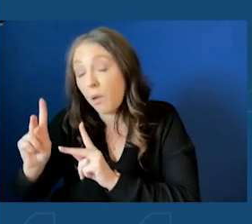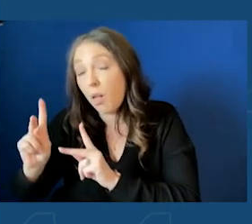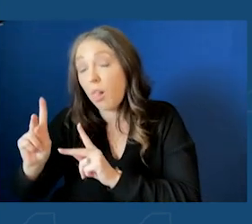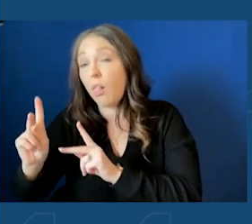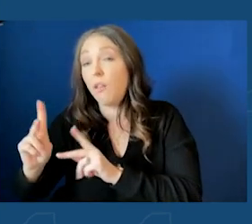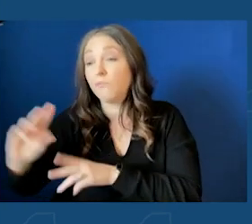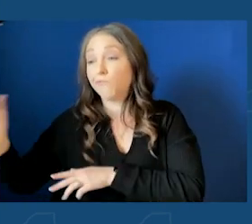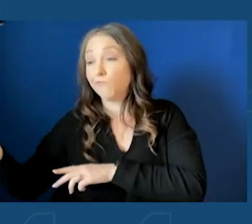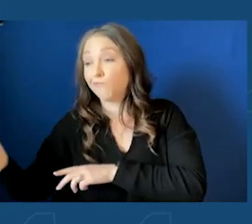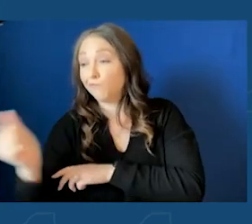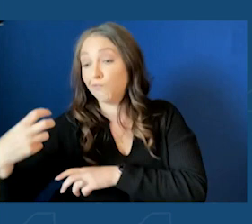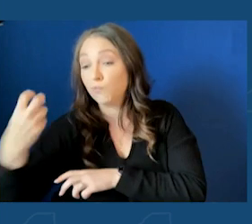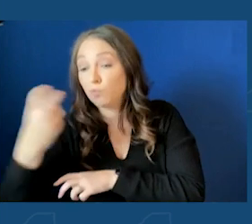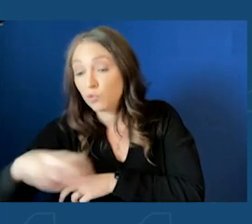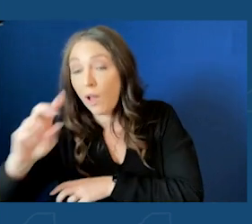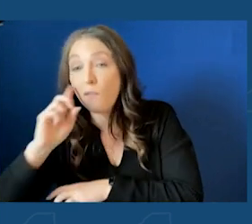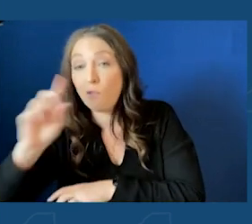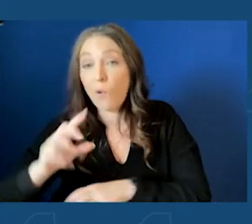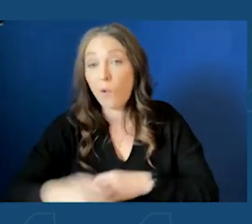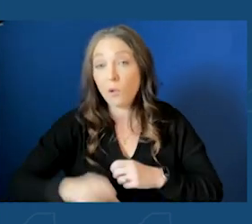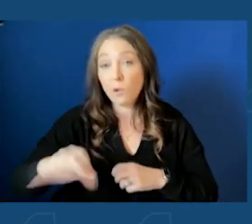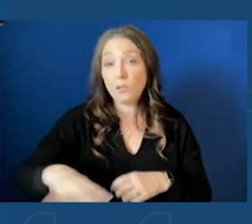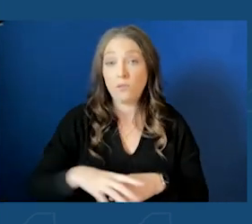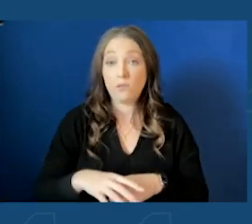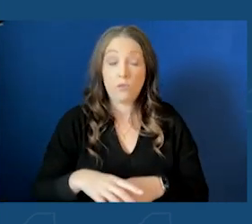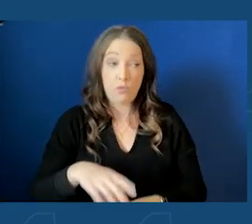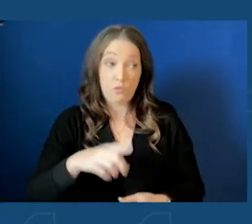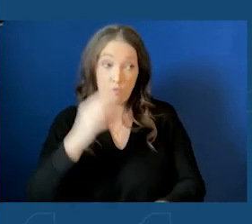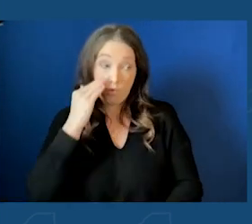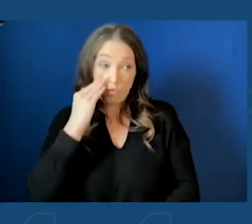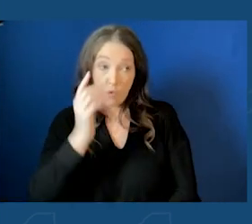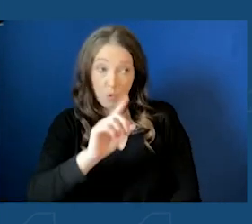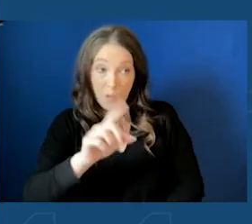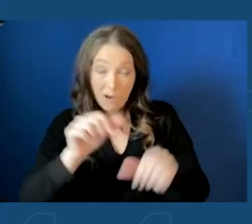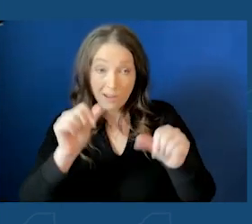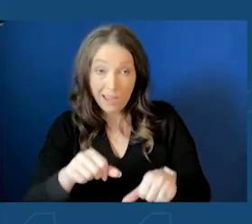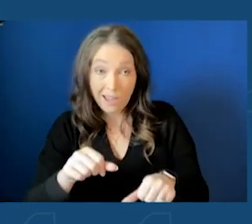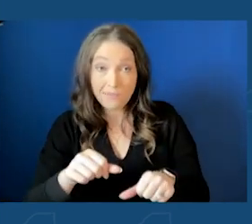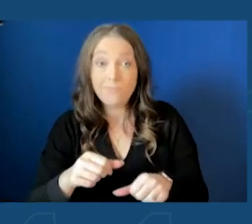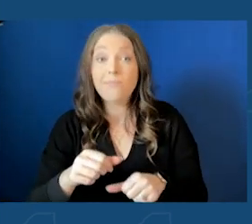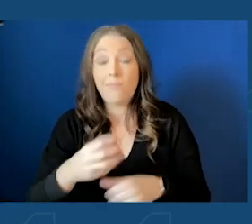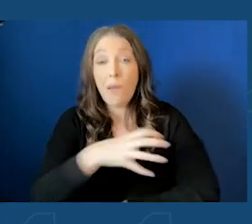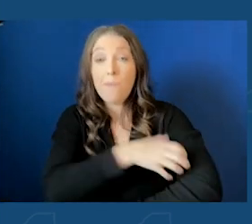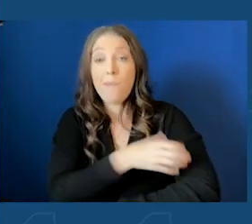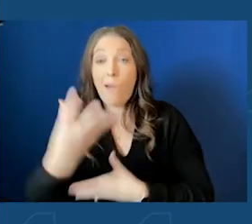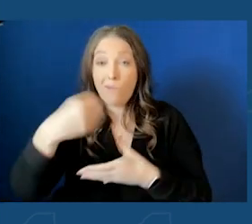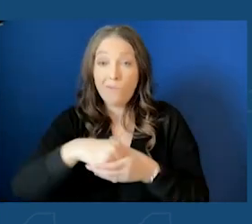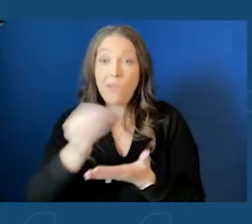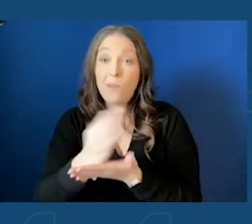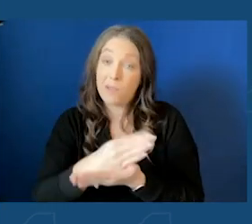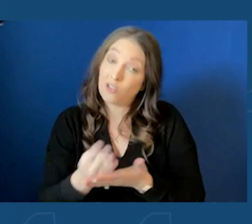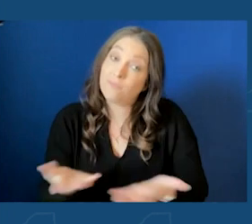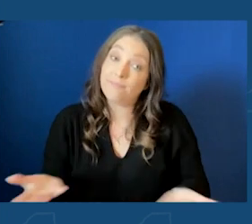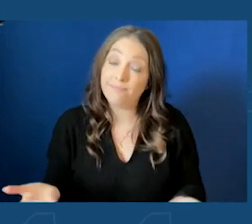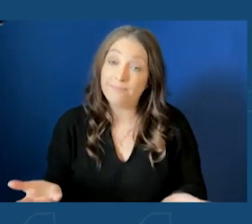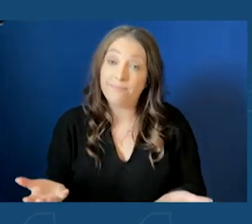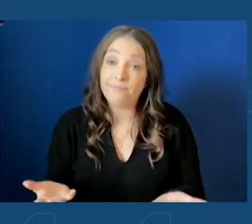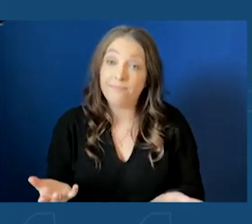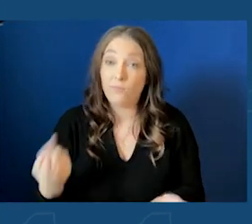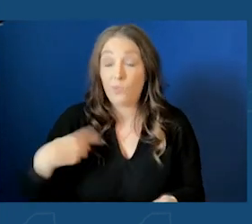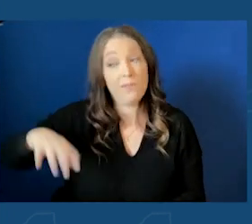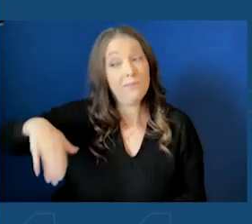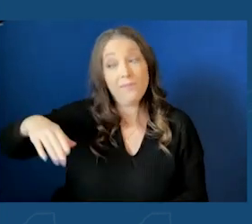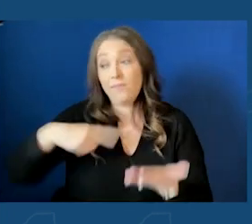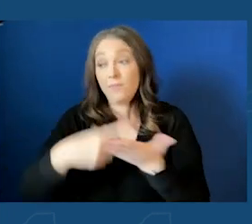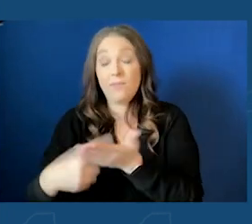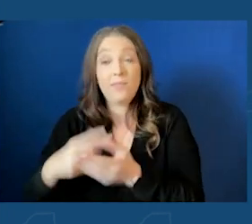in the state of New York? You know where he could do it? He'd have the most power in a budget. That's something that has not been talked about, and he knows